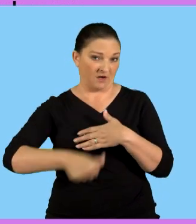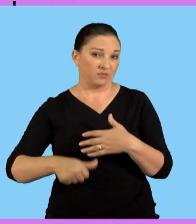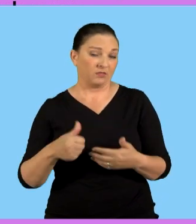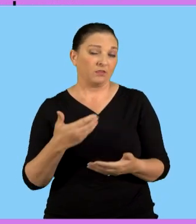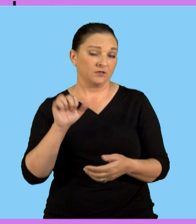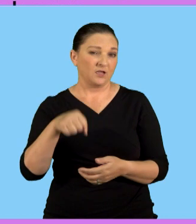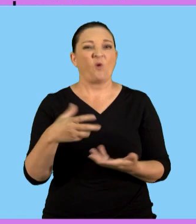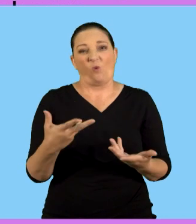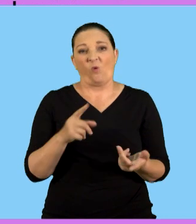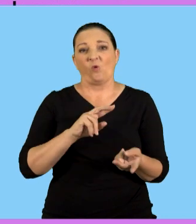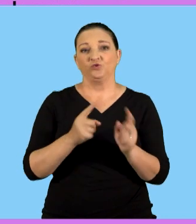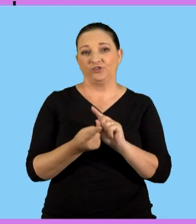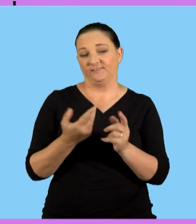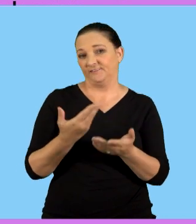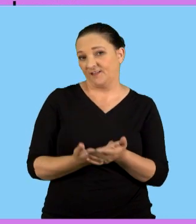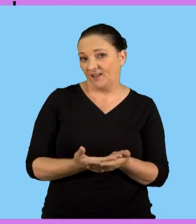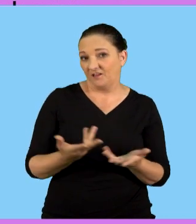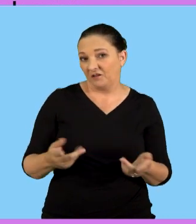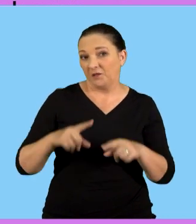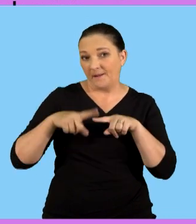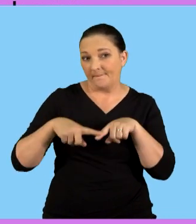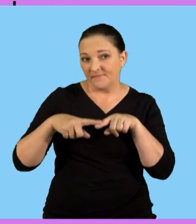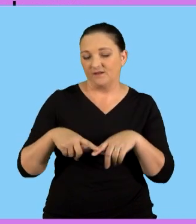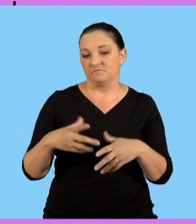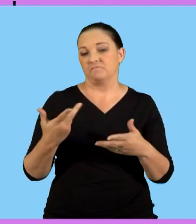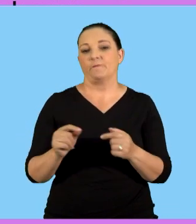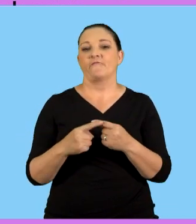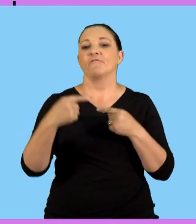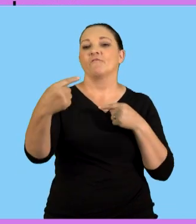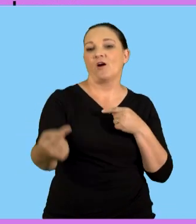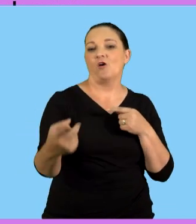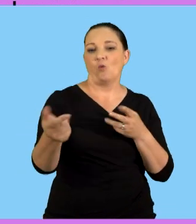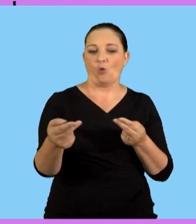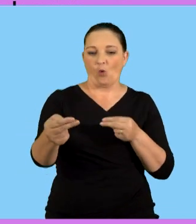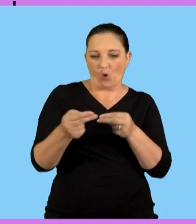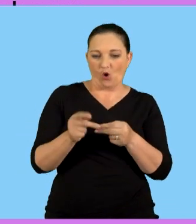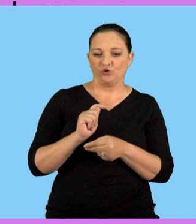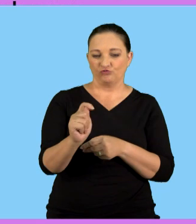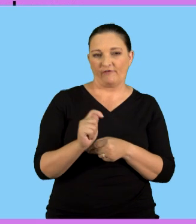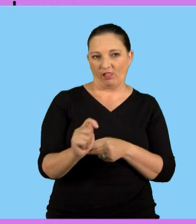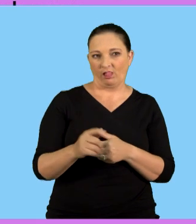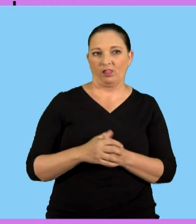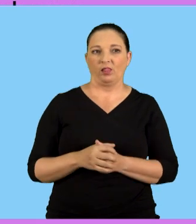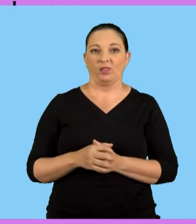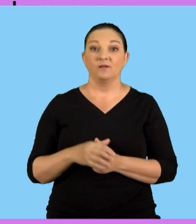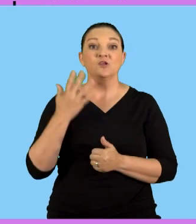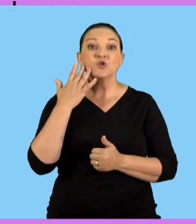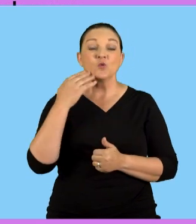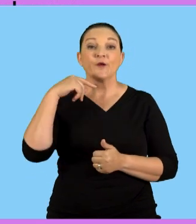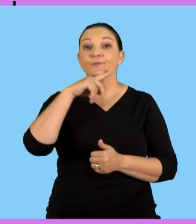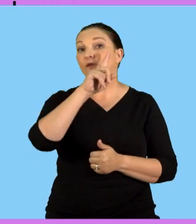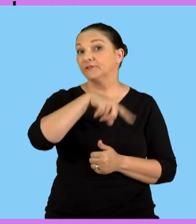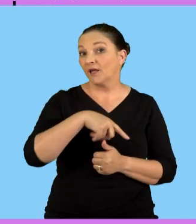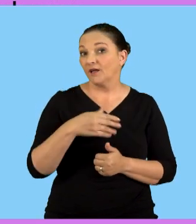but that could change depending on how far or close you travel, so that's variable. Cash gift on a